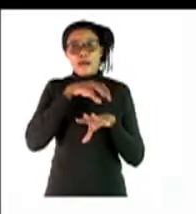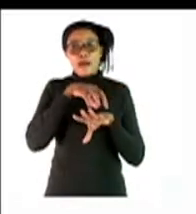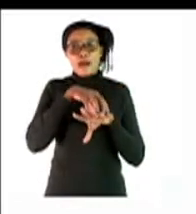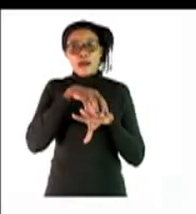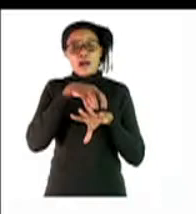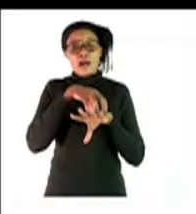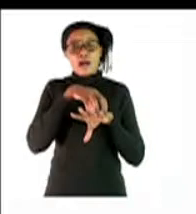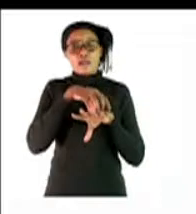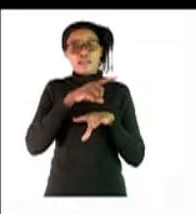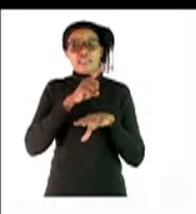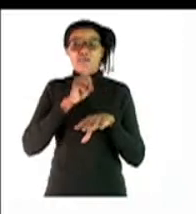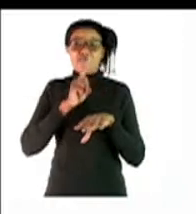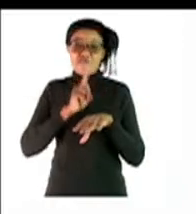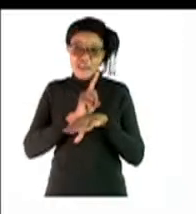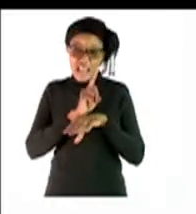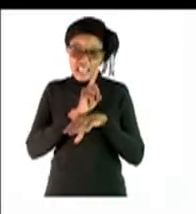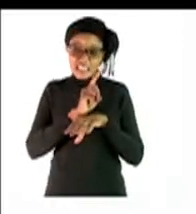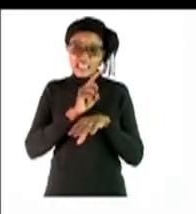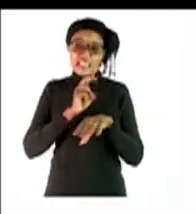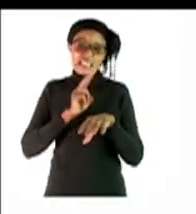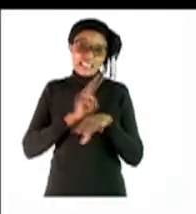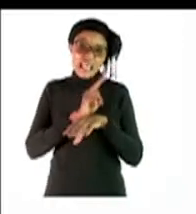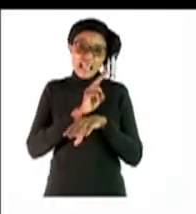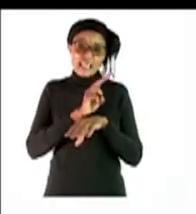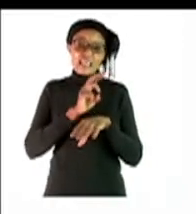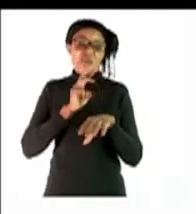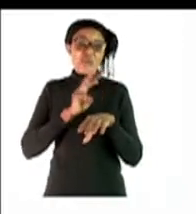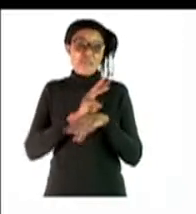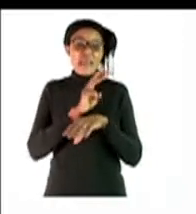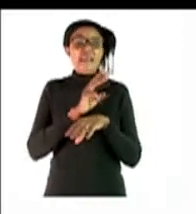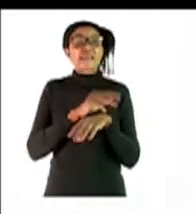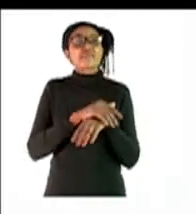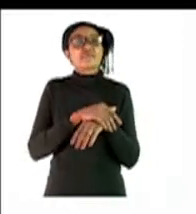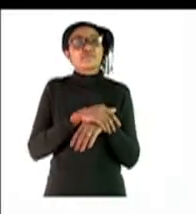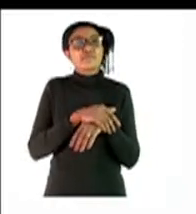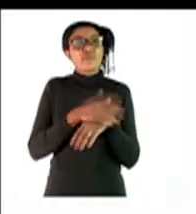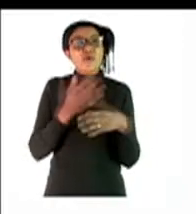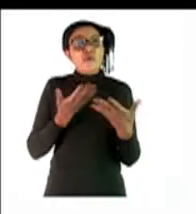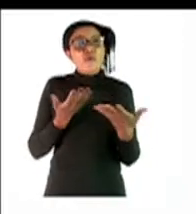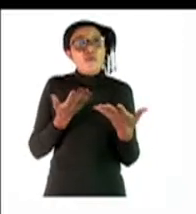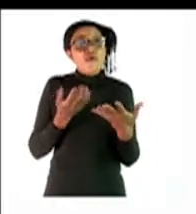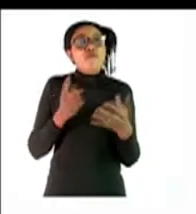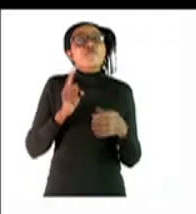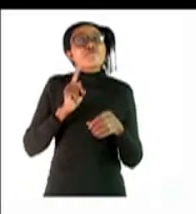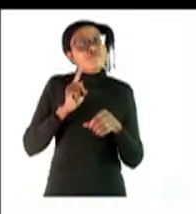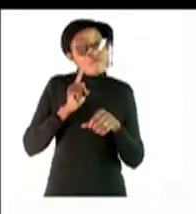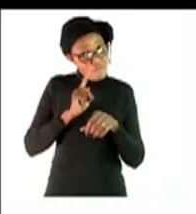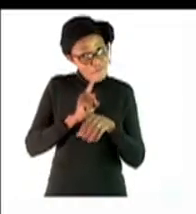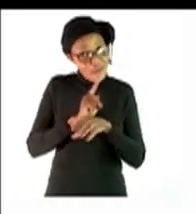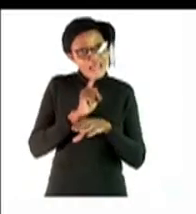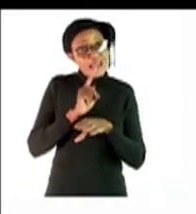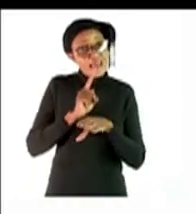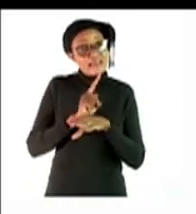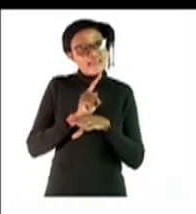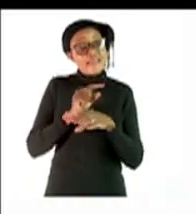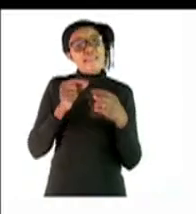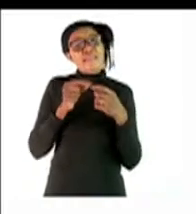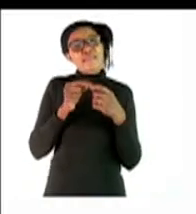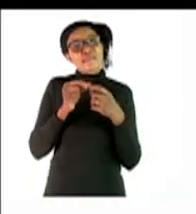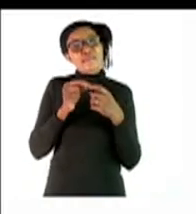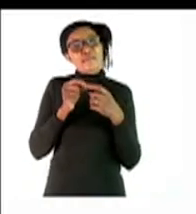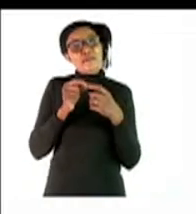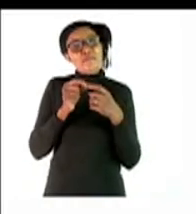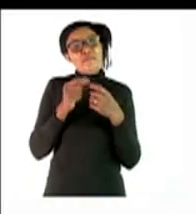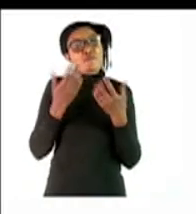it first, second, or third? First. The pink one